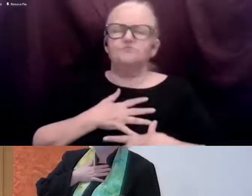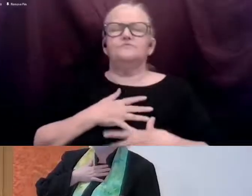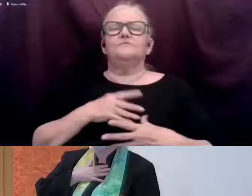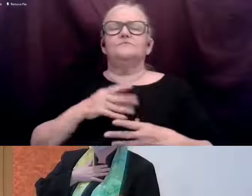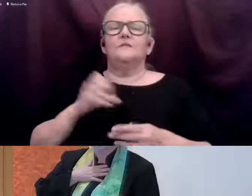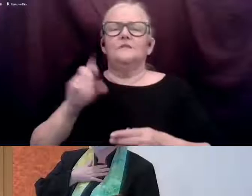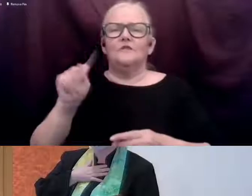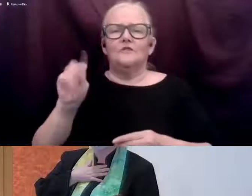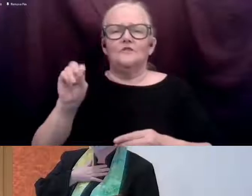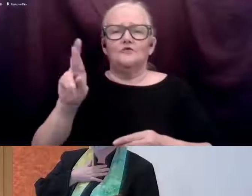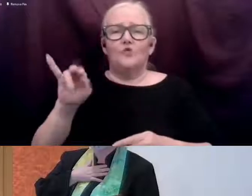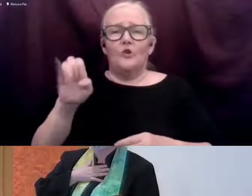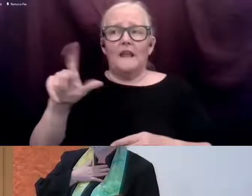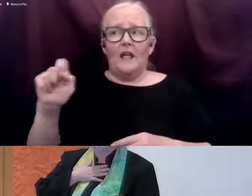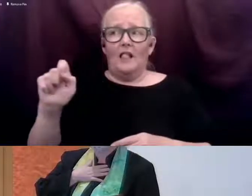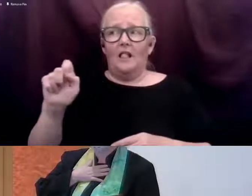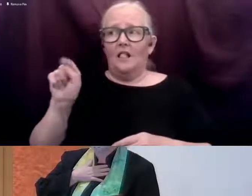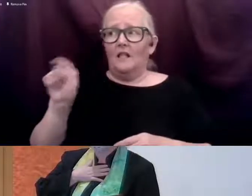the